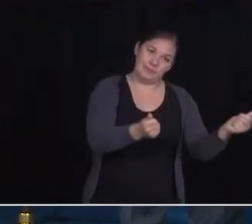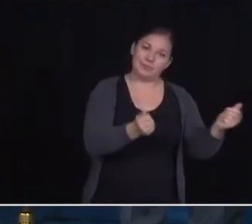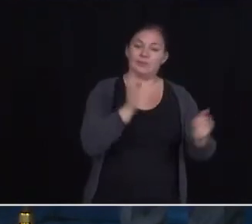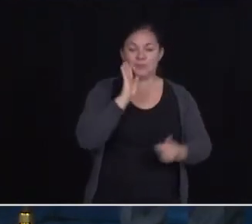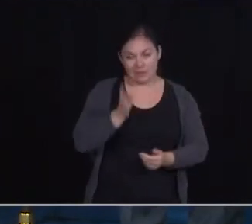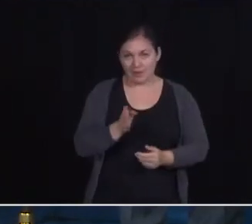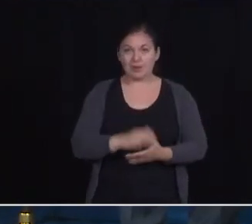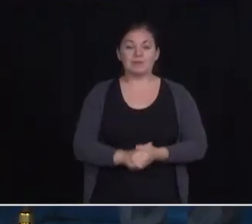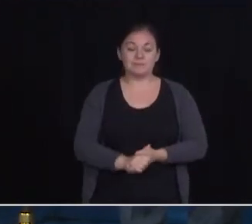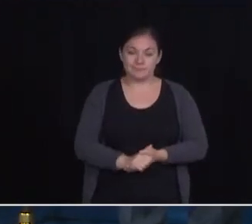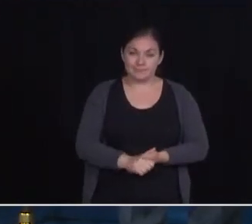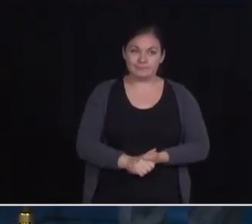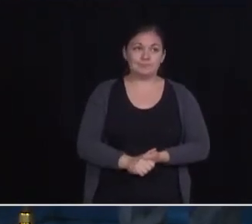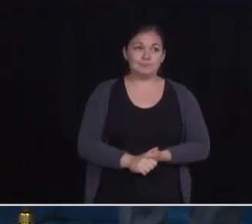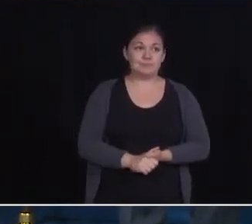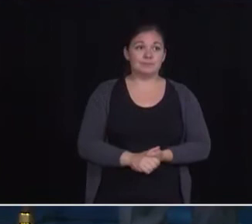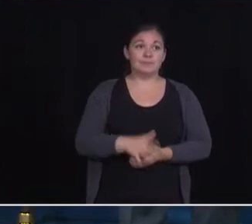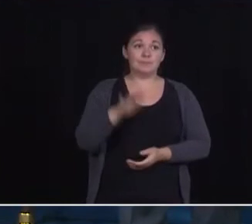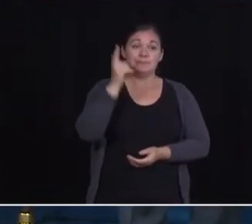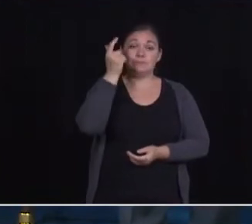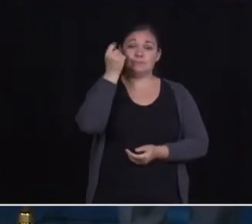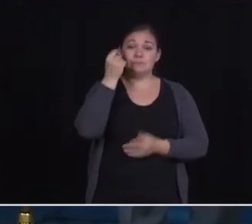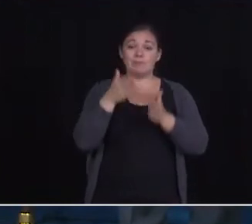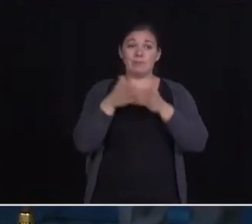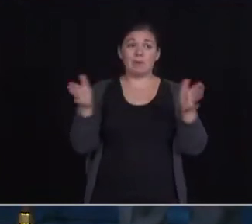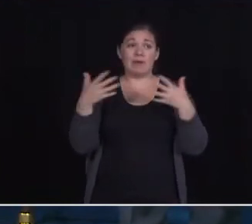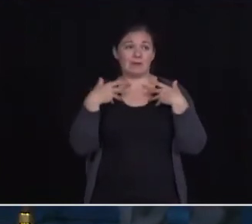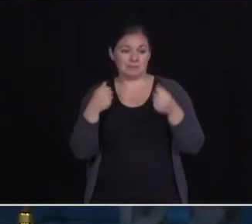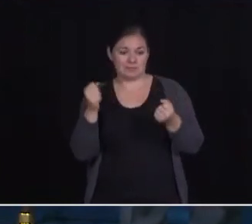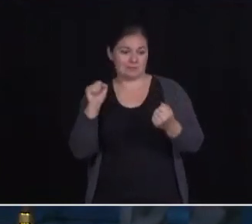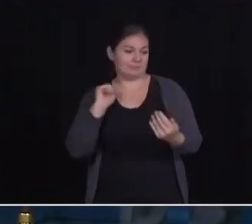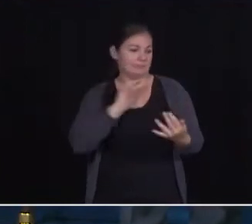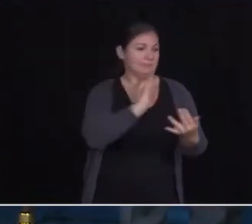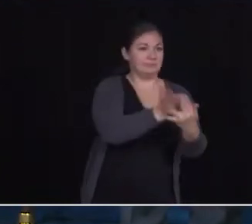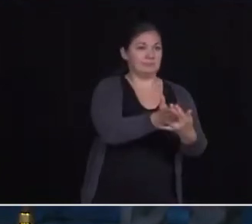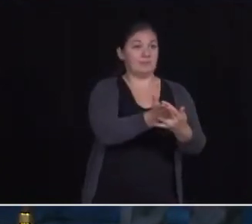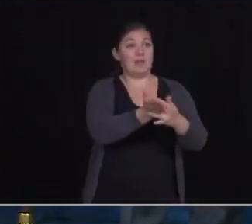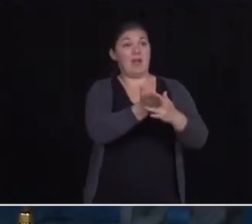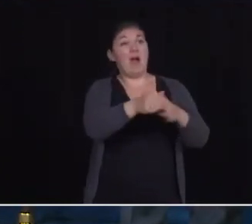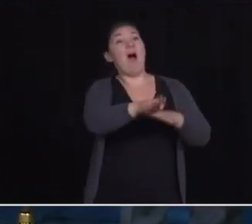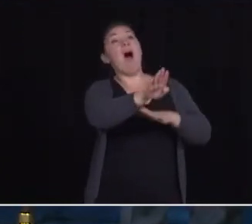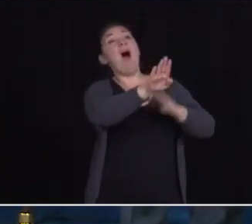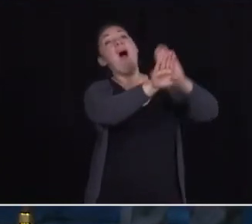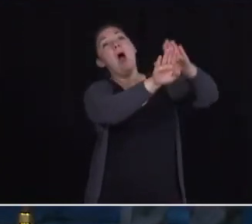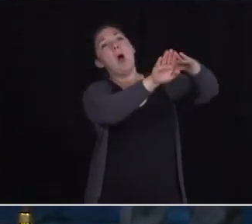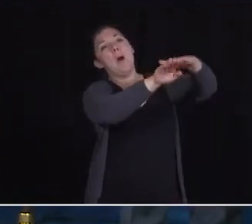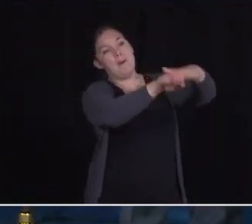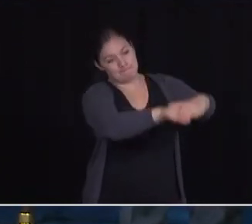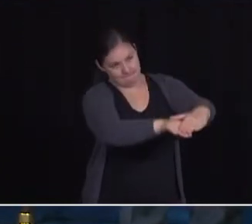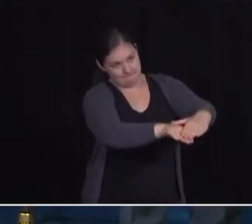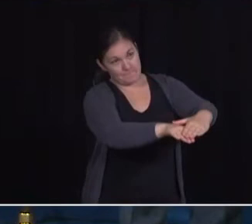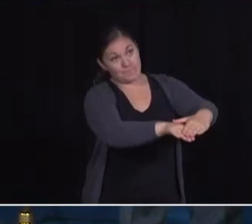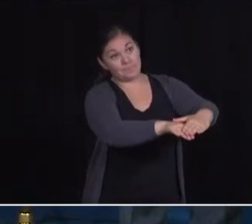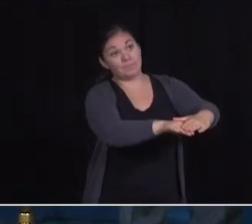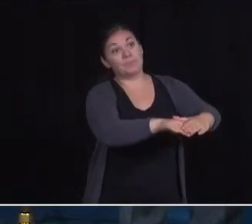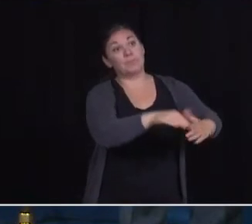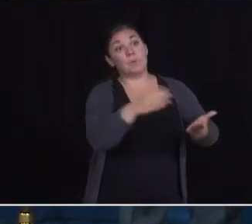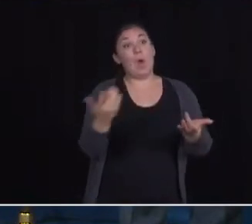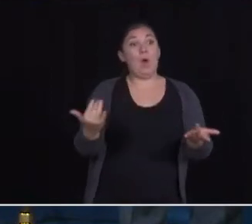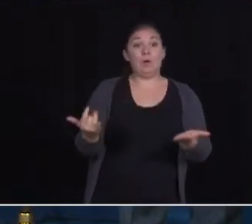health interventions will reduce the trend upwards. And at this point, we brought back new data that showed a substantial increase around testing